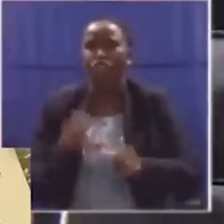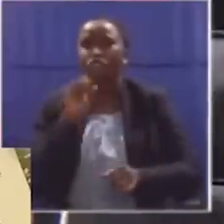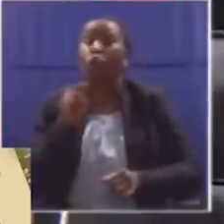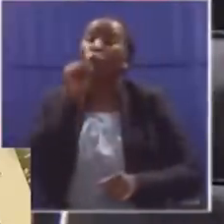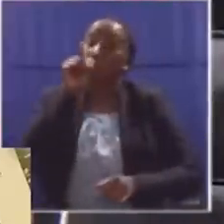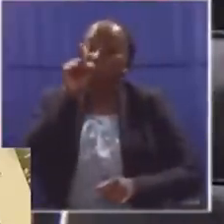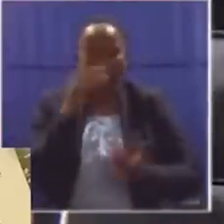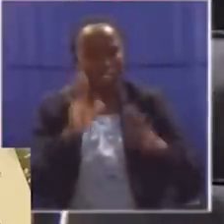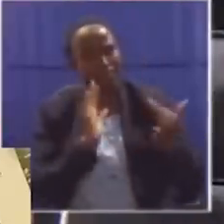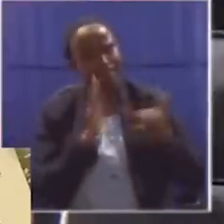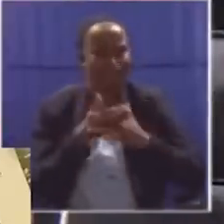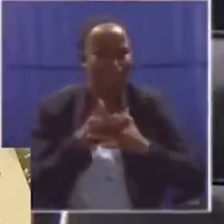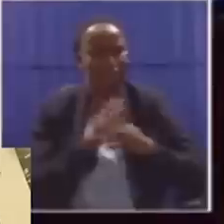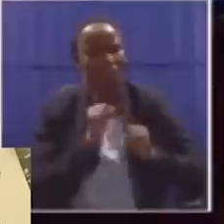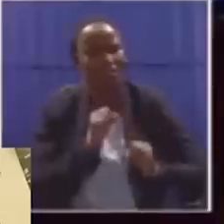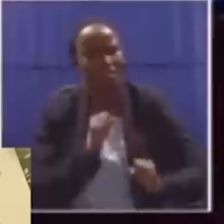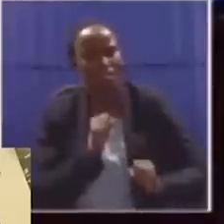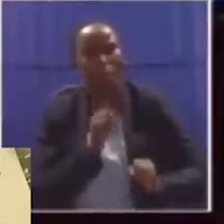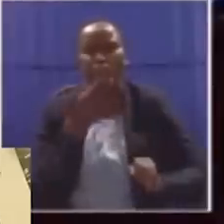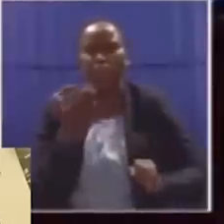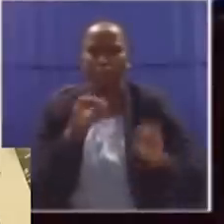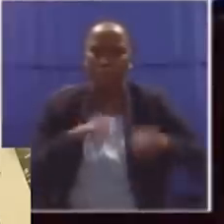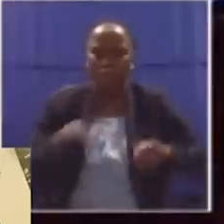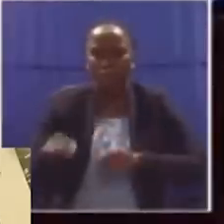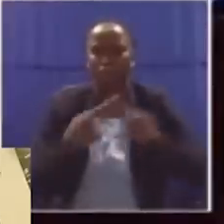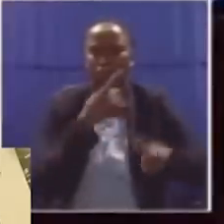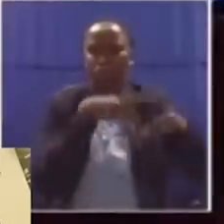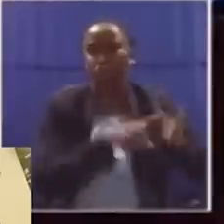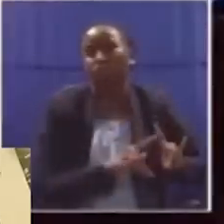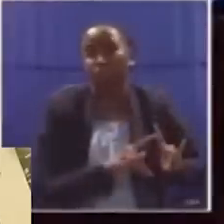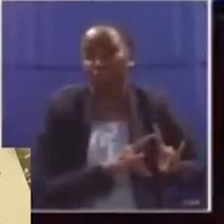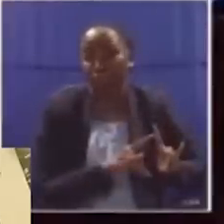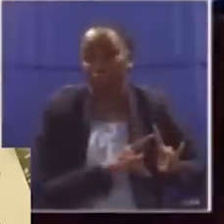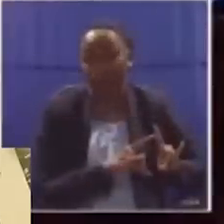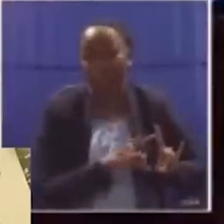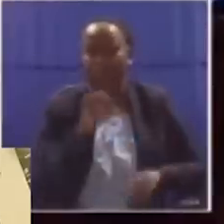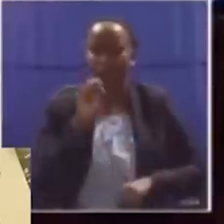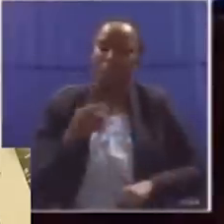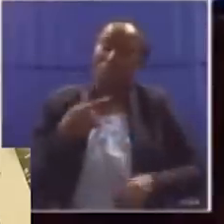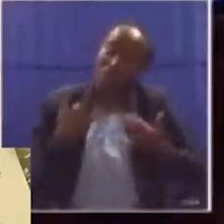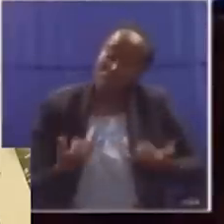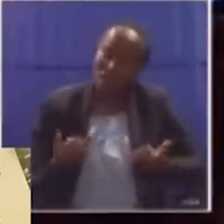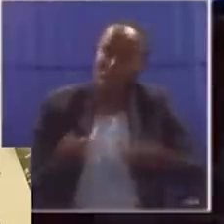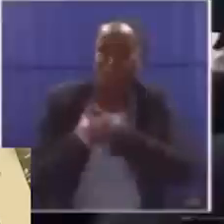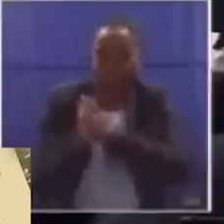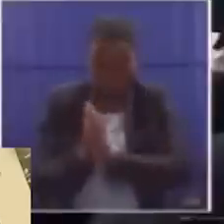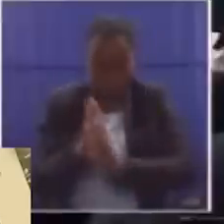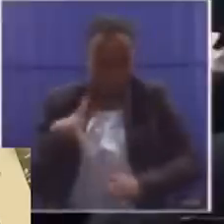proceeded without getting permission from the chair. So I'm going to request you to